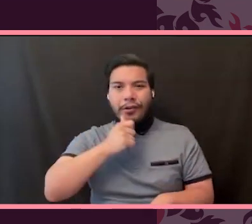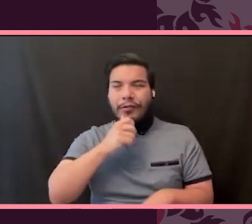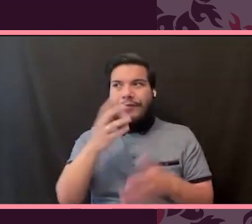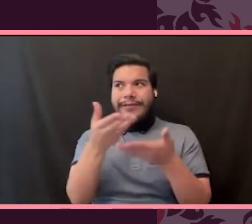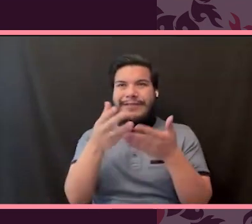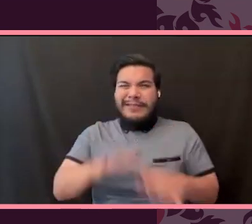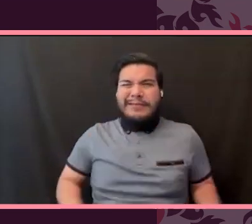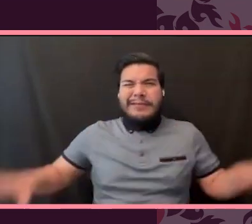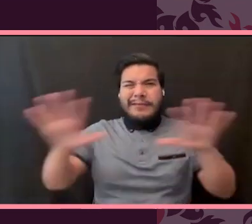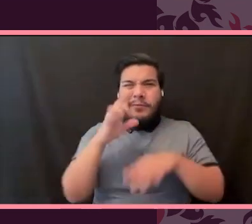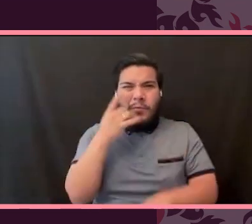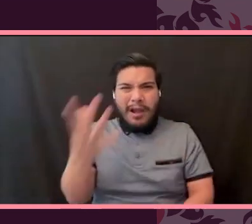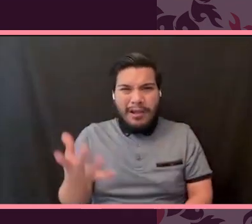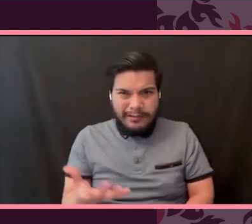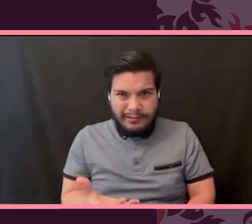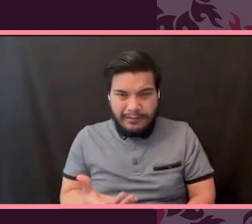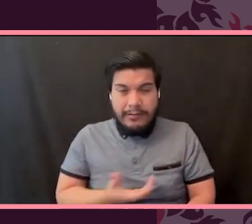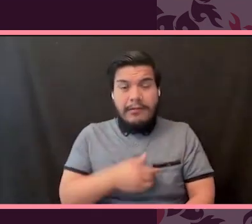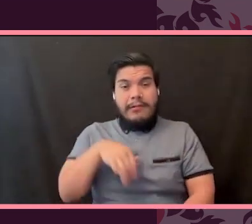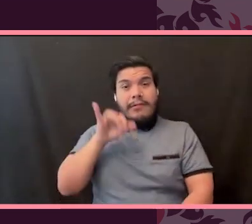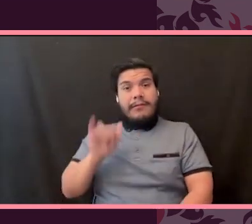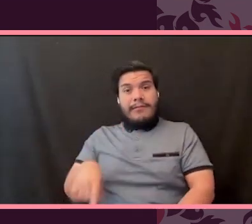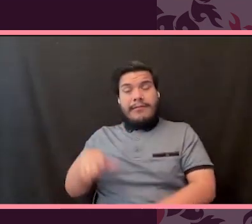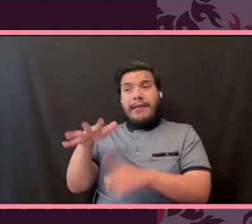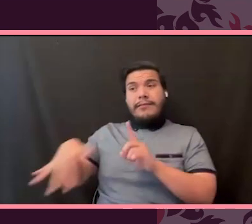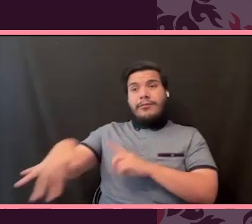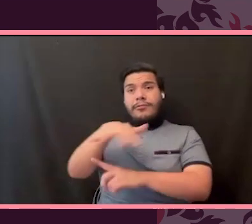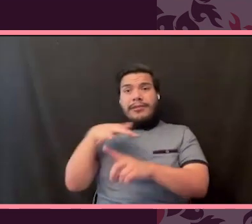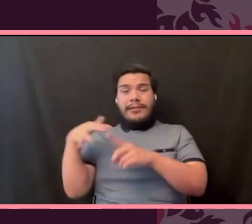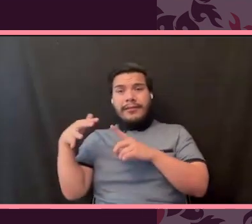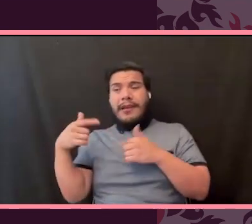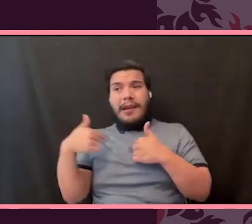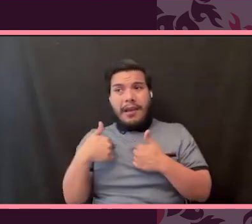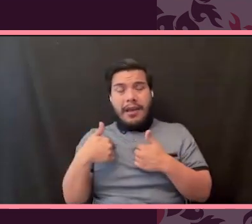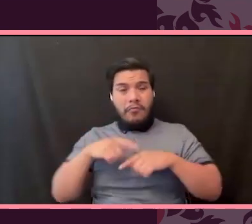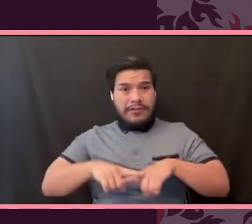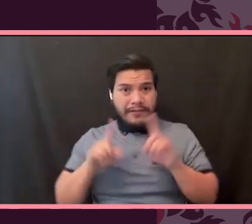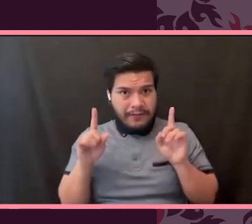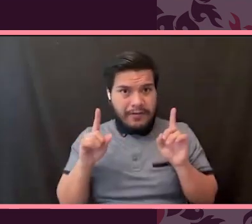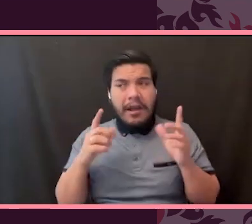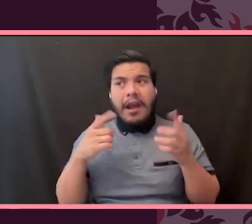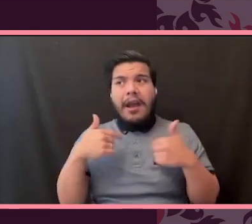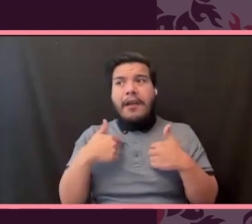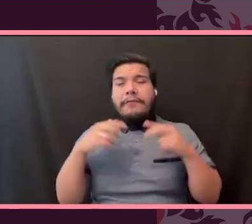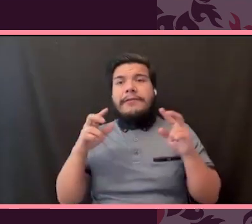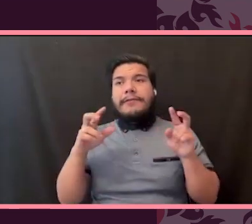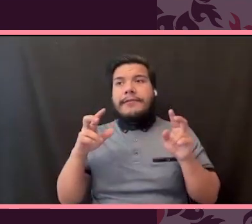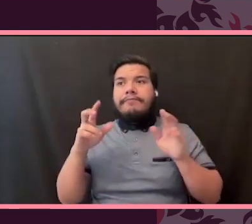In that situation, in that environment, I was different. I was considered the